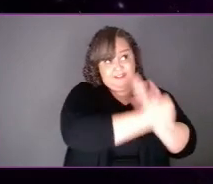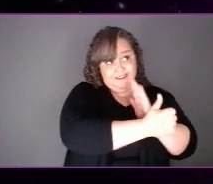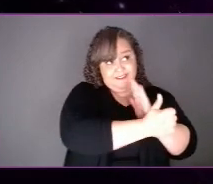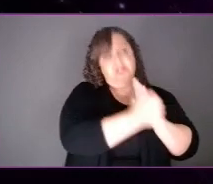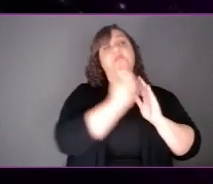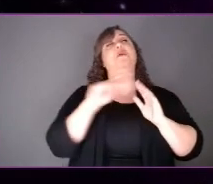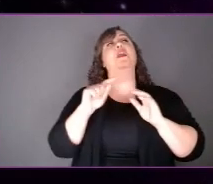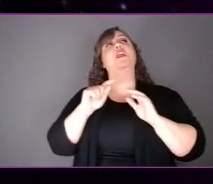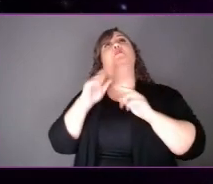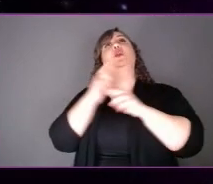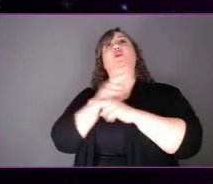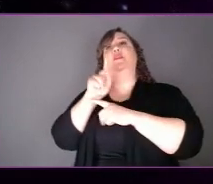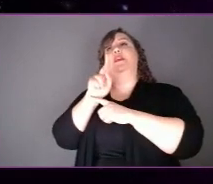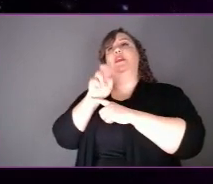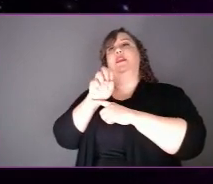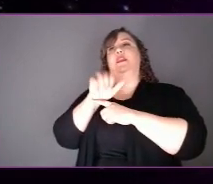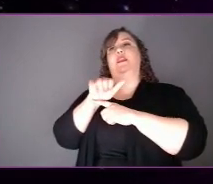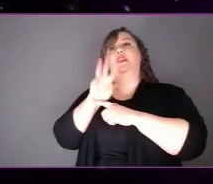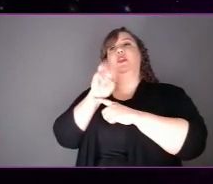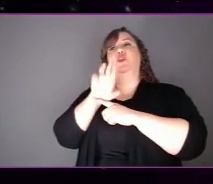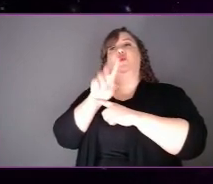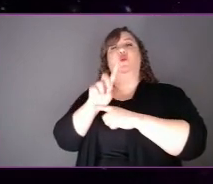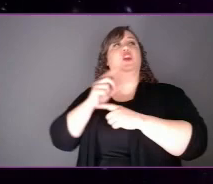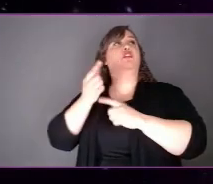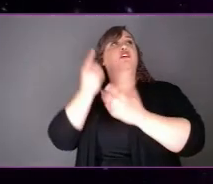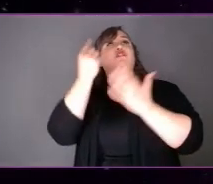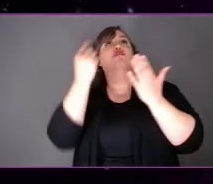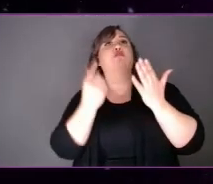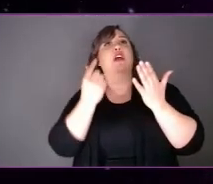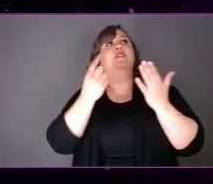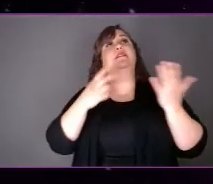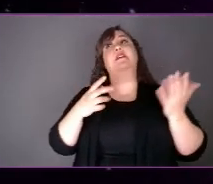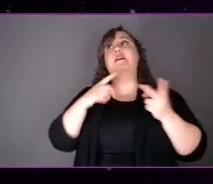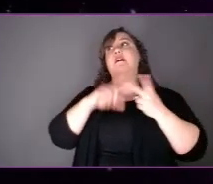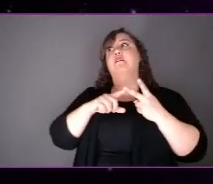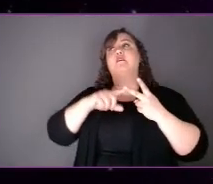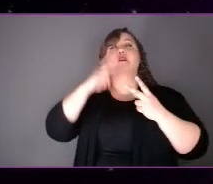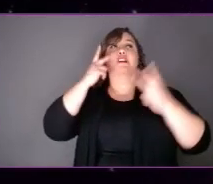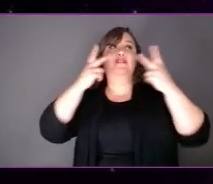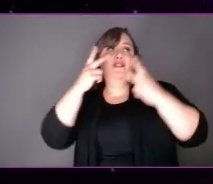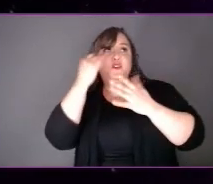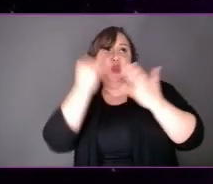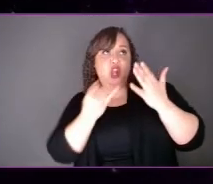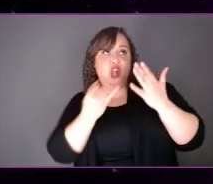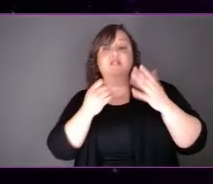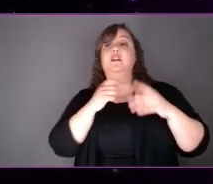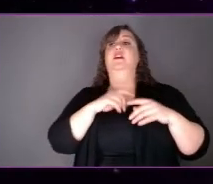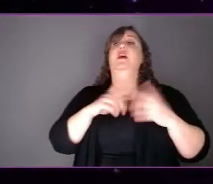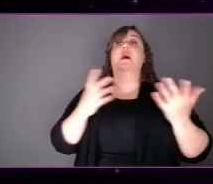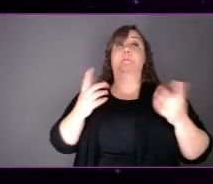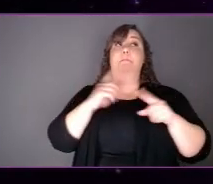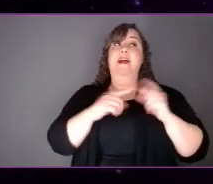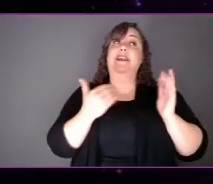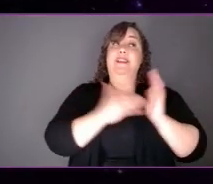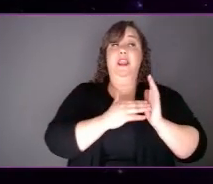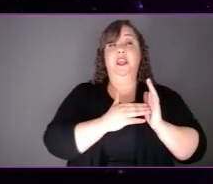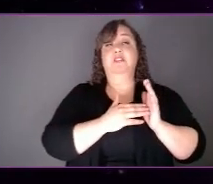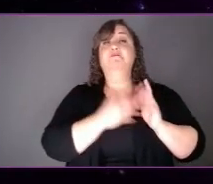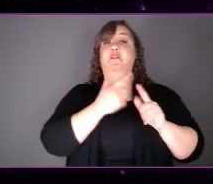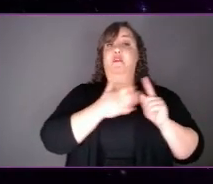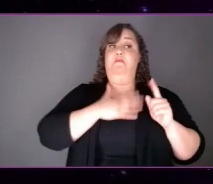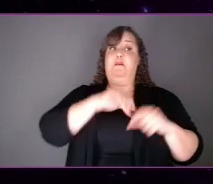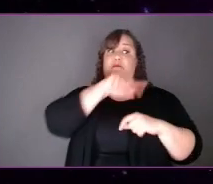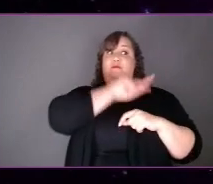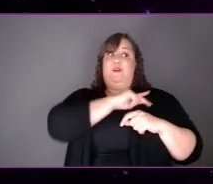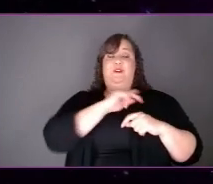for graphic design or visual arts along those lines. But again, speaking from my own personal experience,